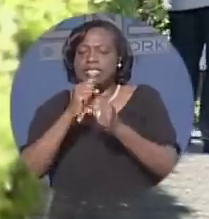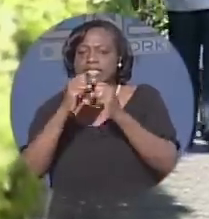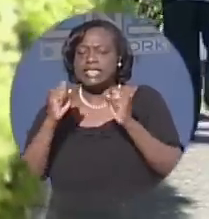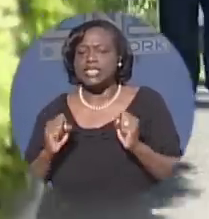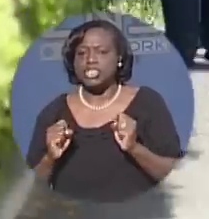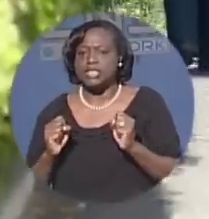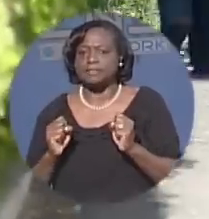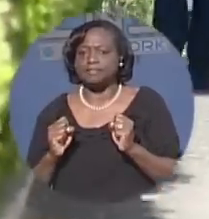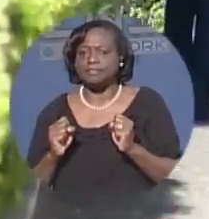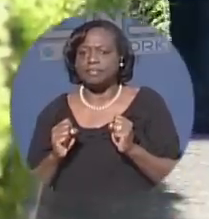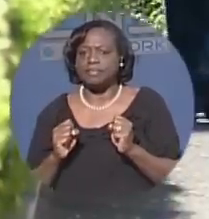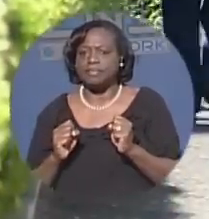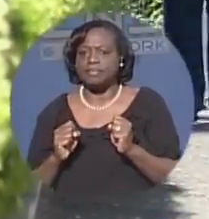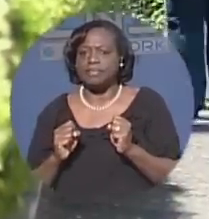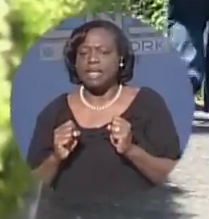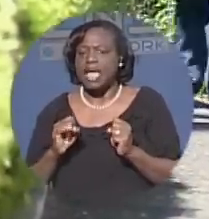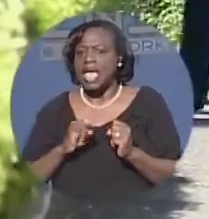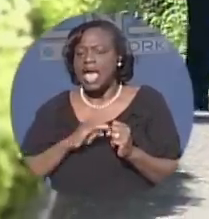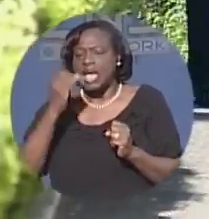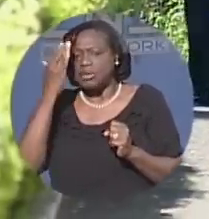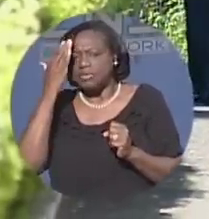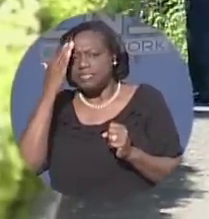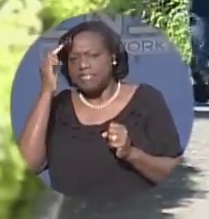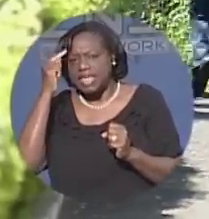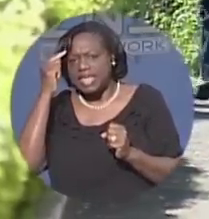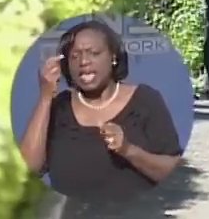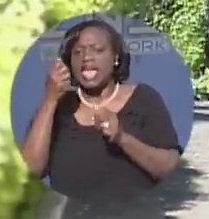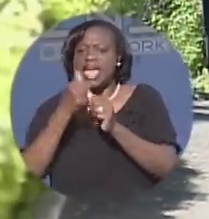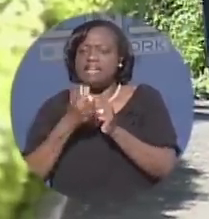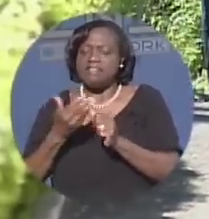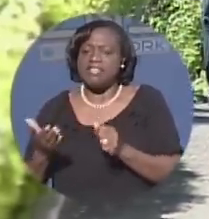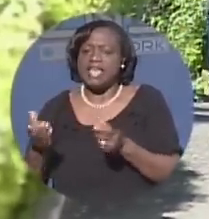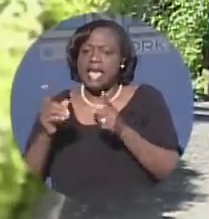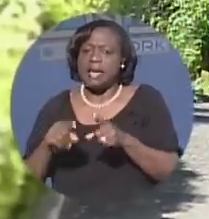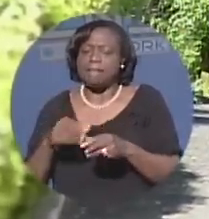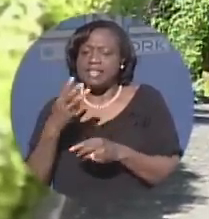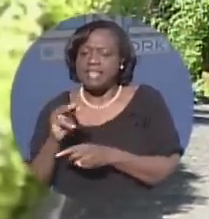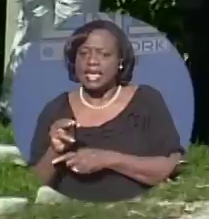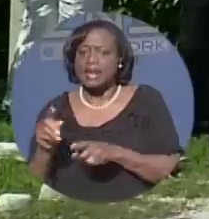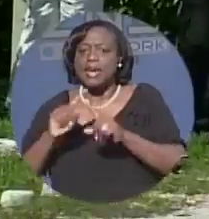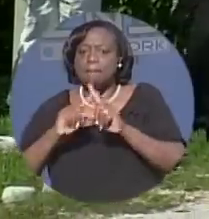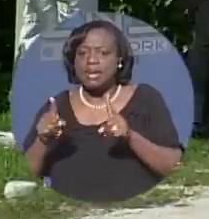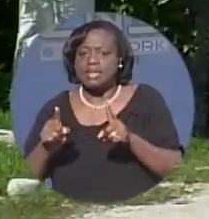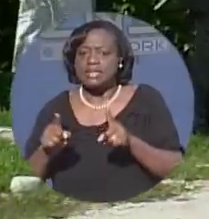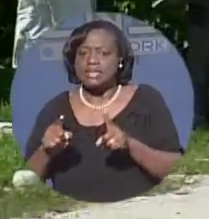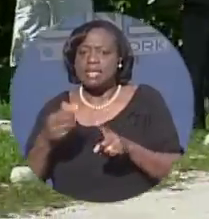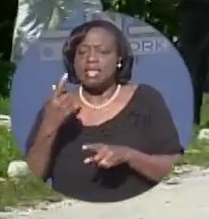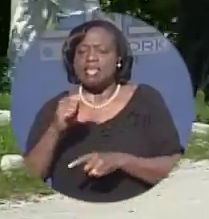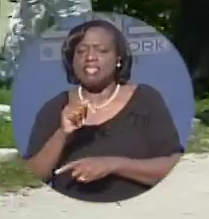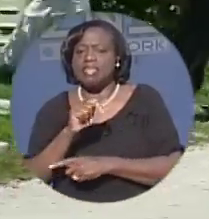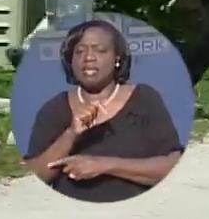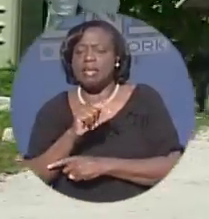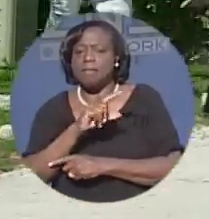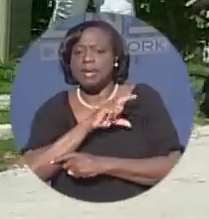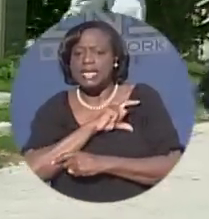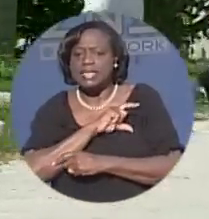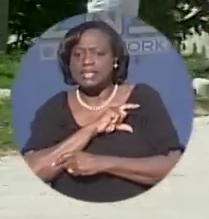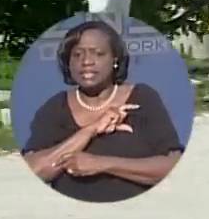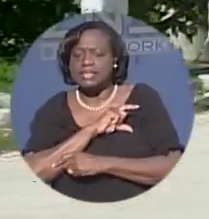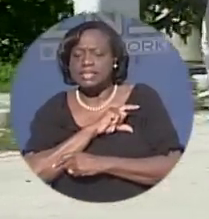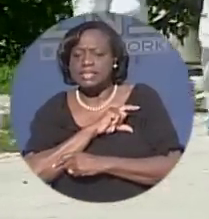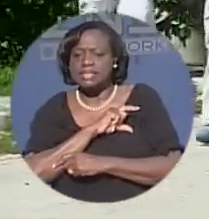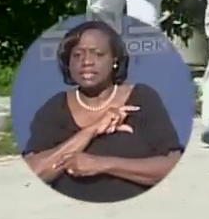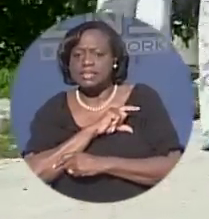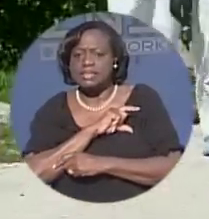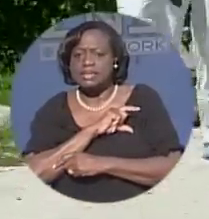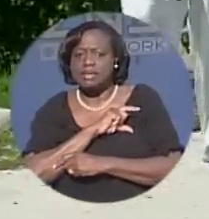it everything clicked, dawned in from then, but the mere fact that the police, that was through Crocker Street, the mere fact